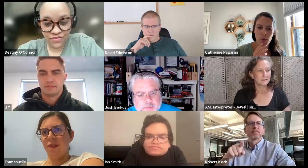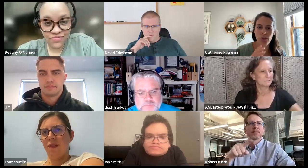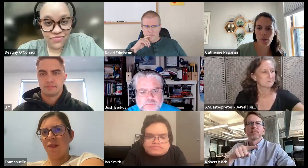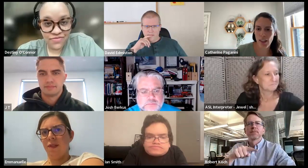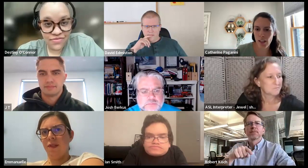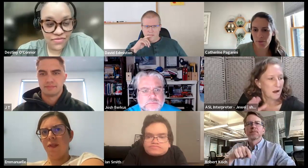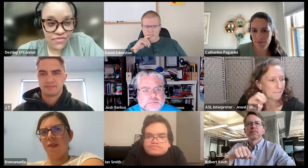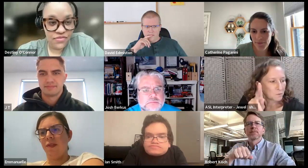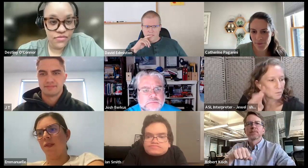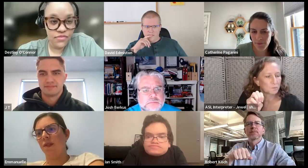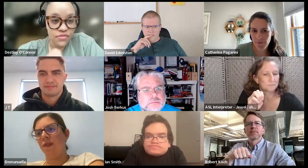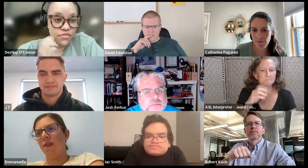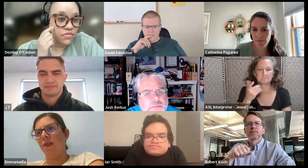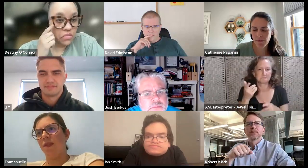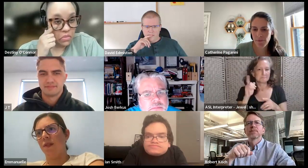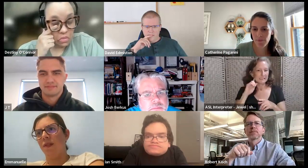Oops, you're on mute, I think.